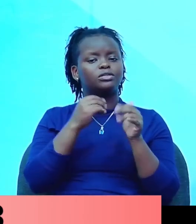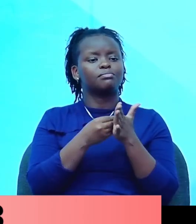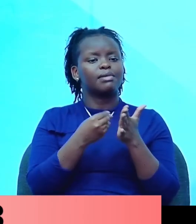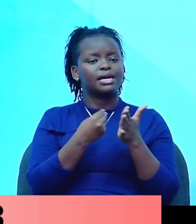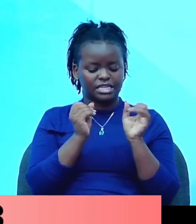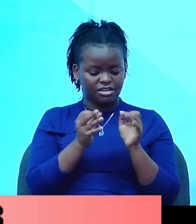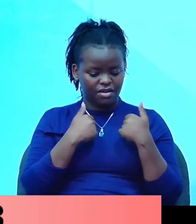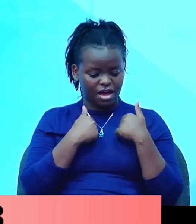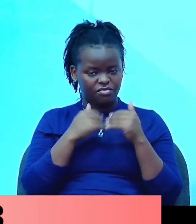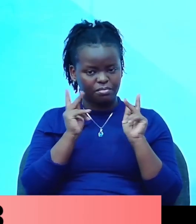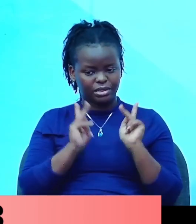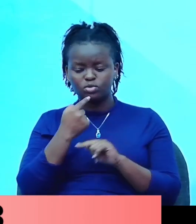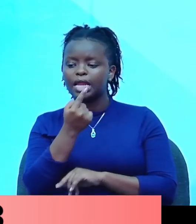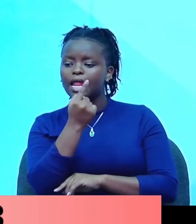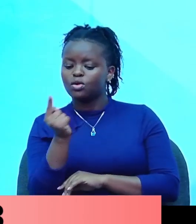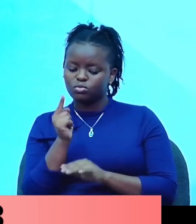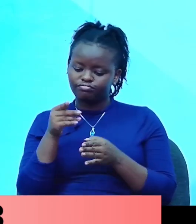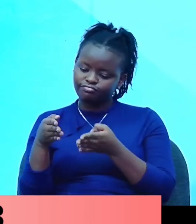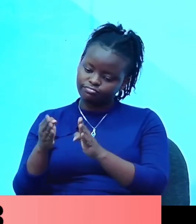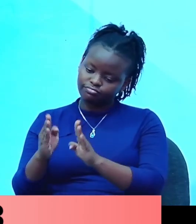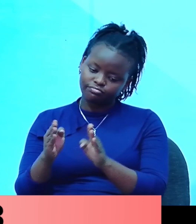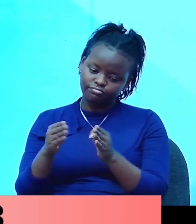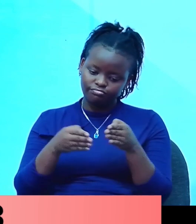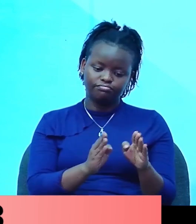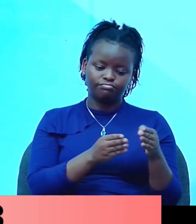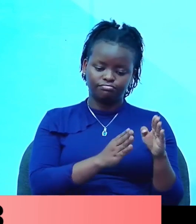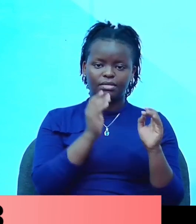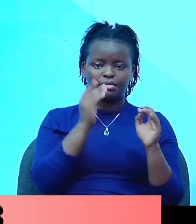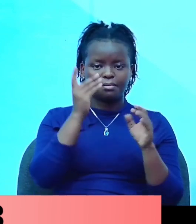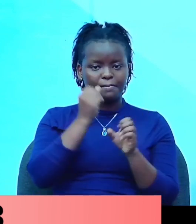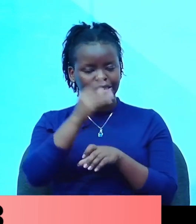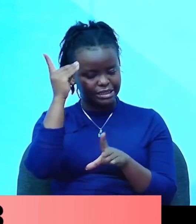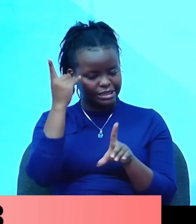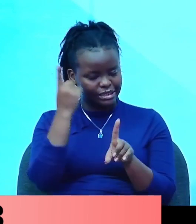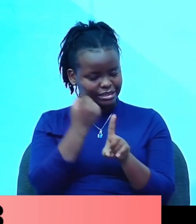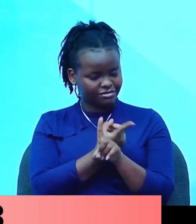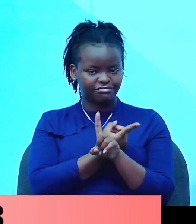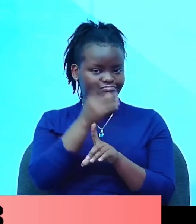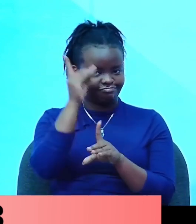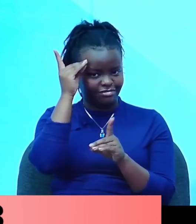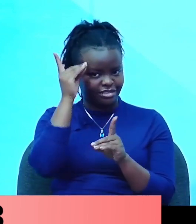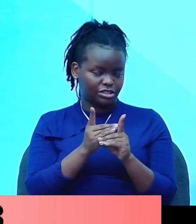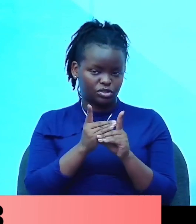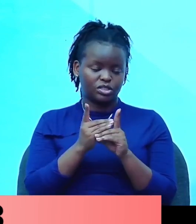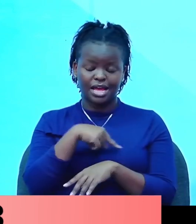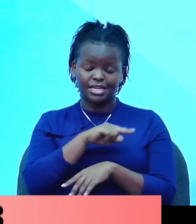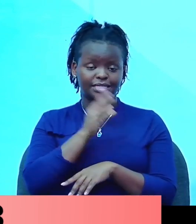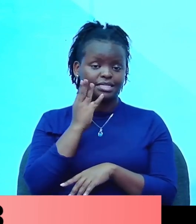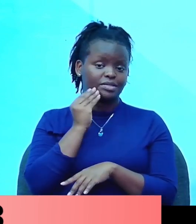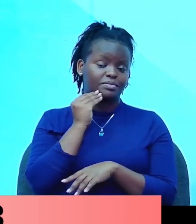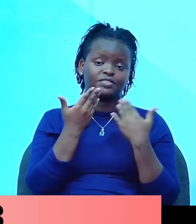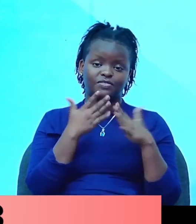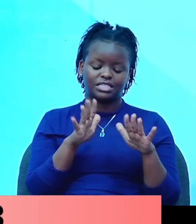someone to tell you, then you'd make different decisions. And because we've gone through it, we know the mistakes people make, so